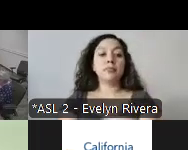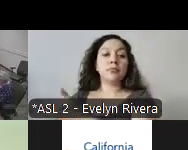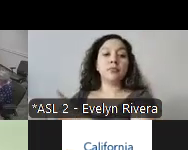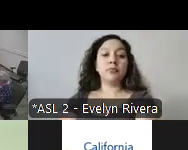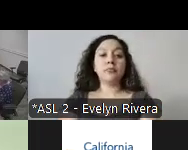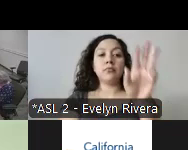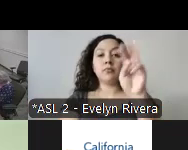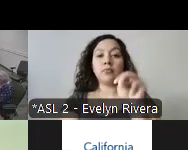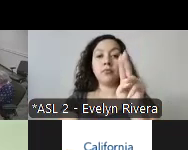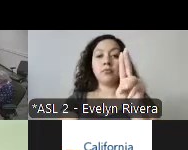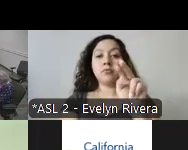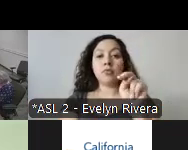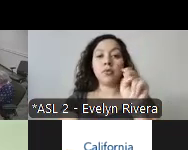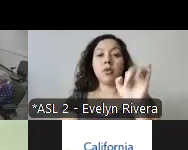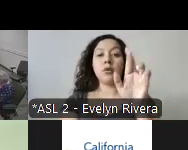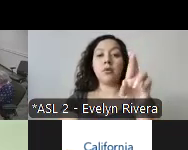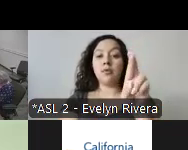Munir?